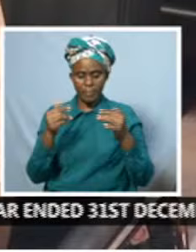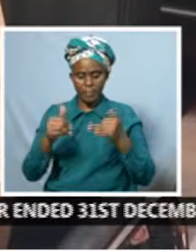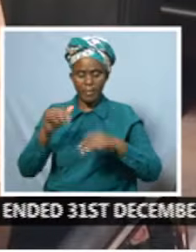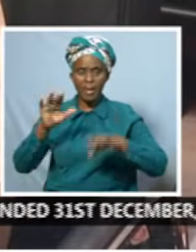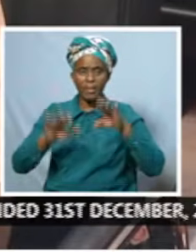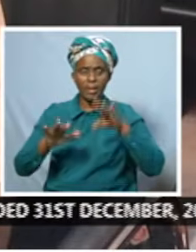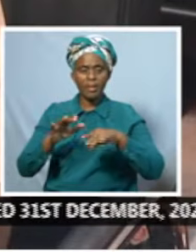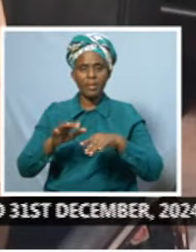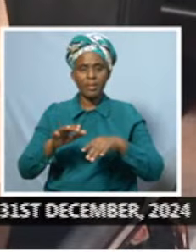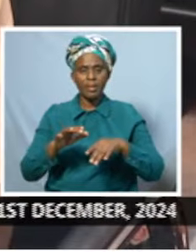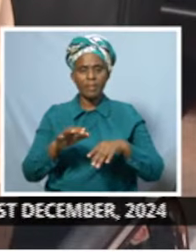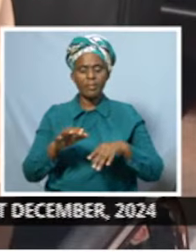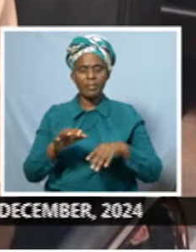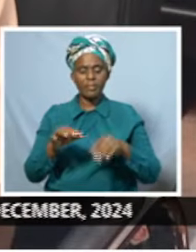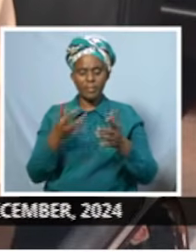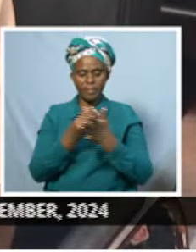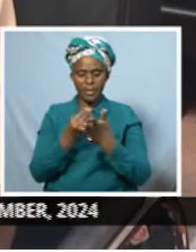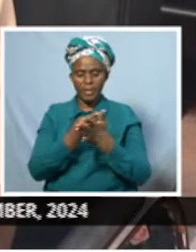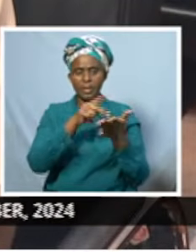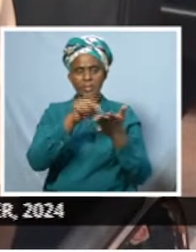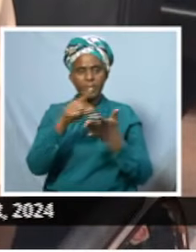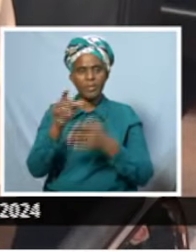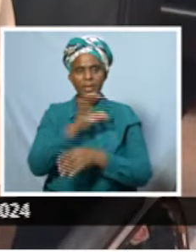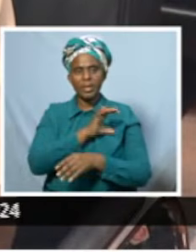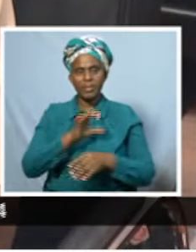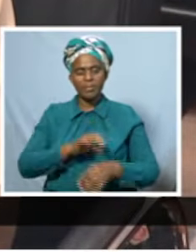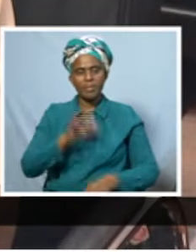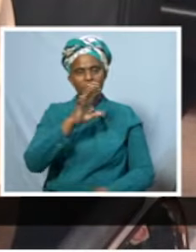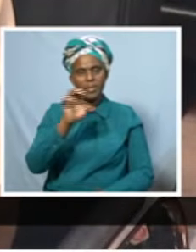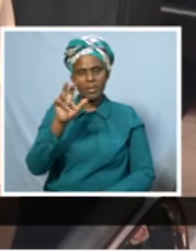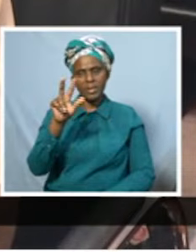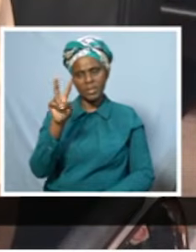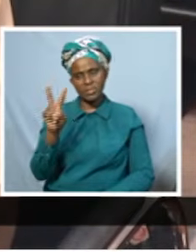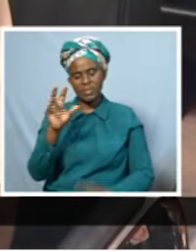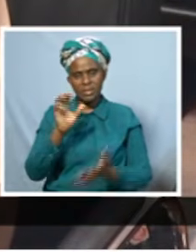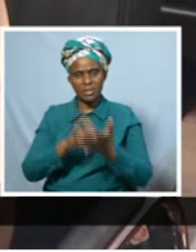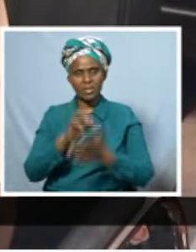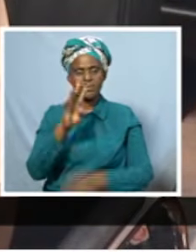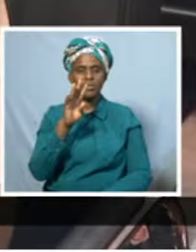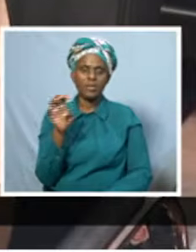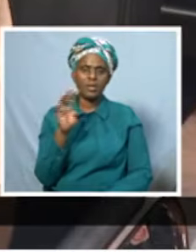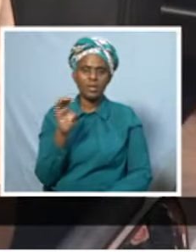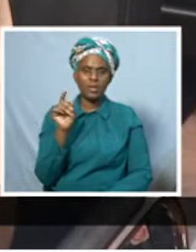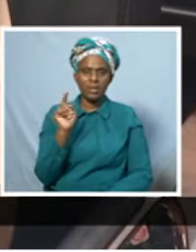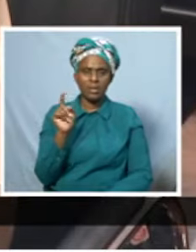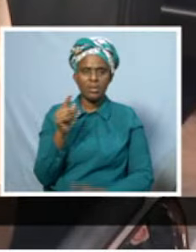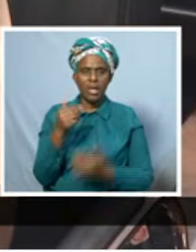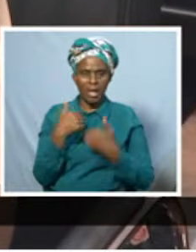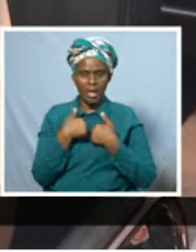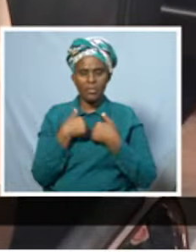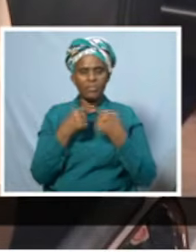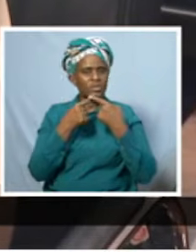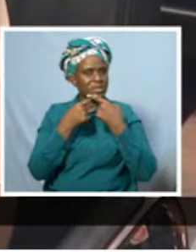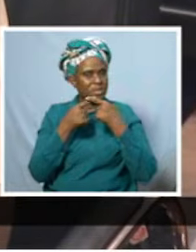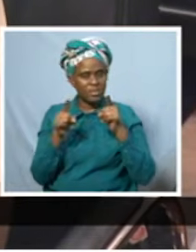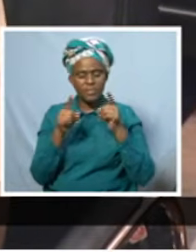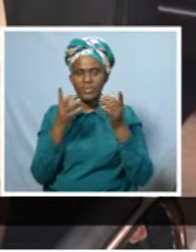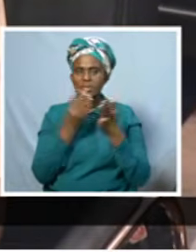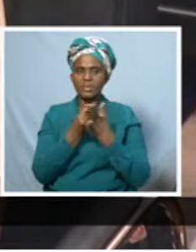balance, the amount paid to the contractor, 532,400, there's a contradictory